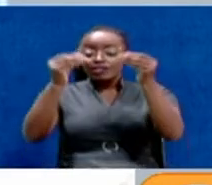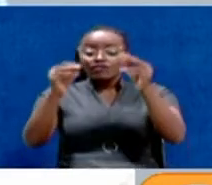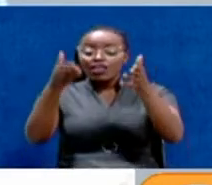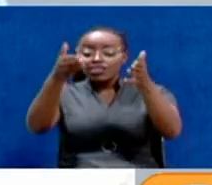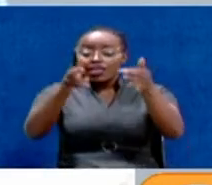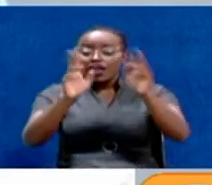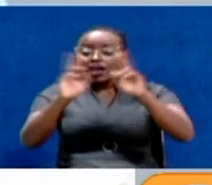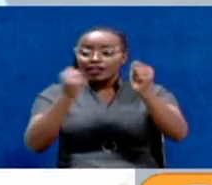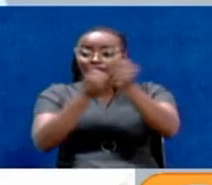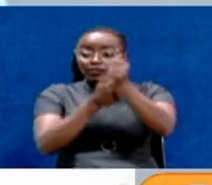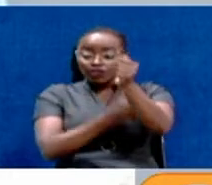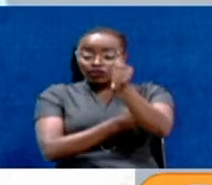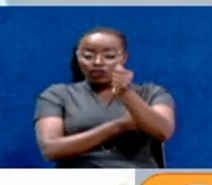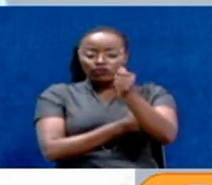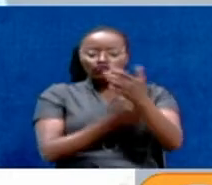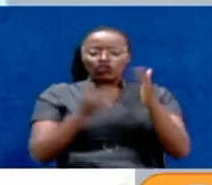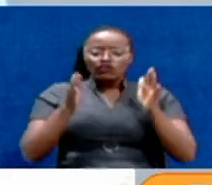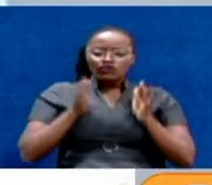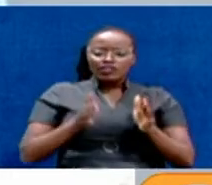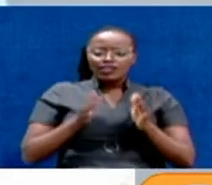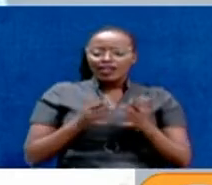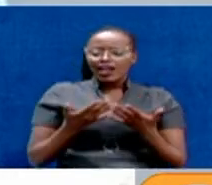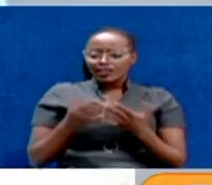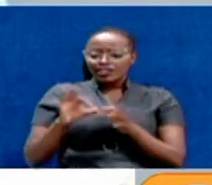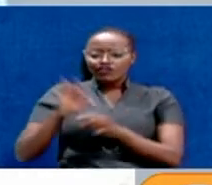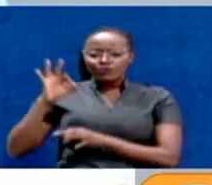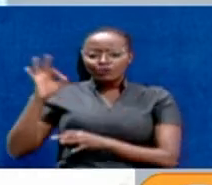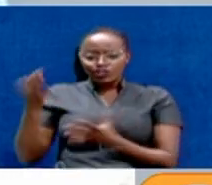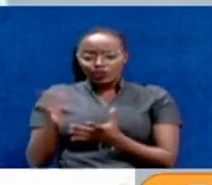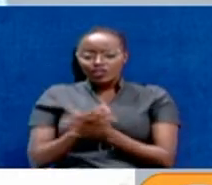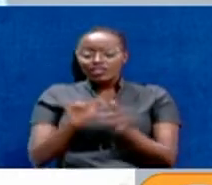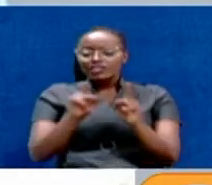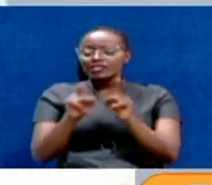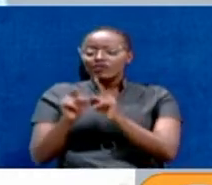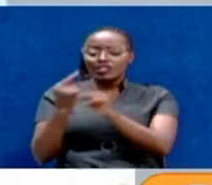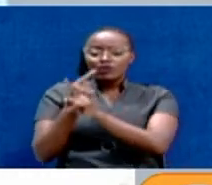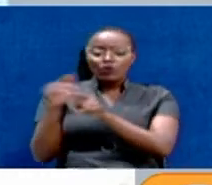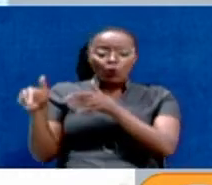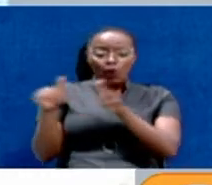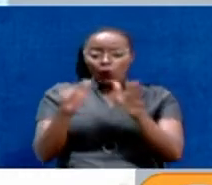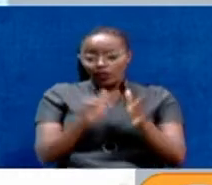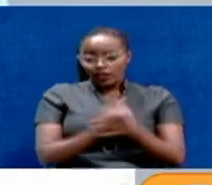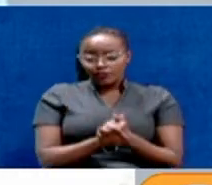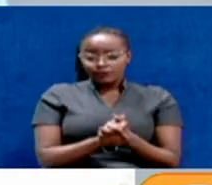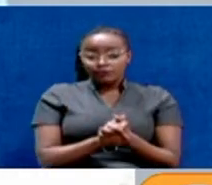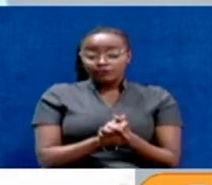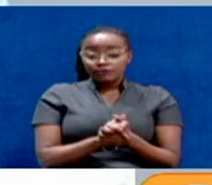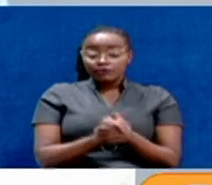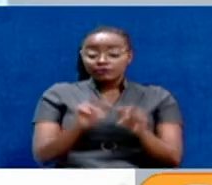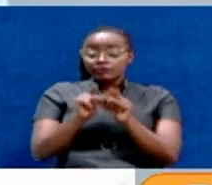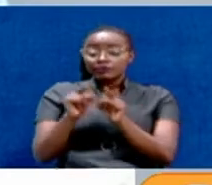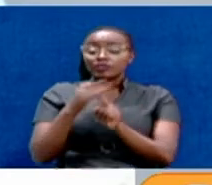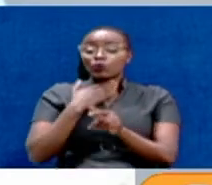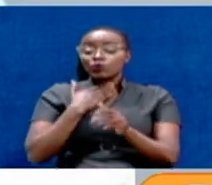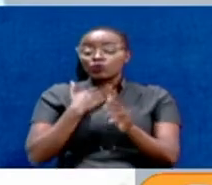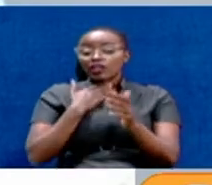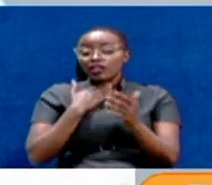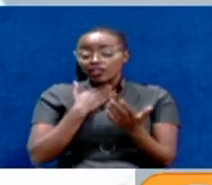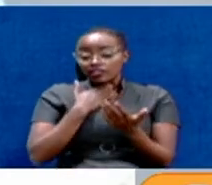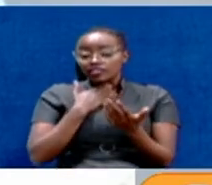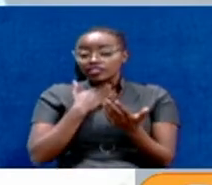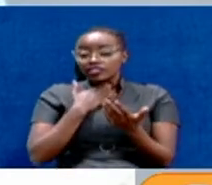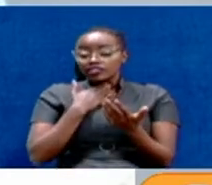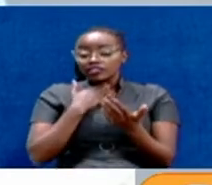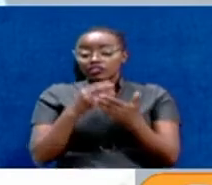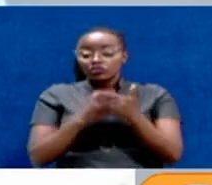them, both physically, spiritually, and in any way. And I want to echo